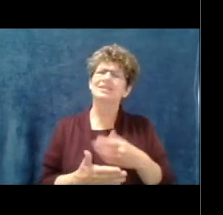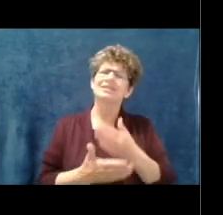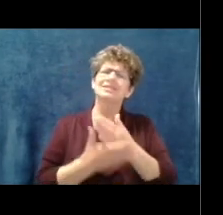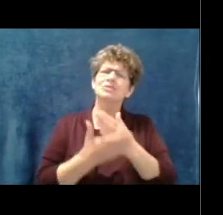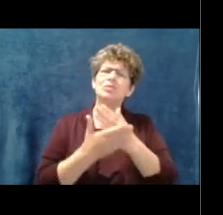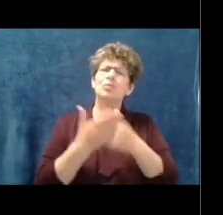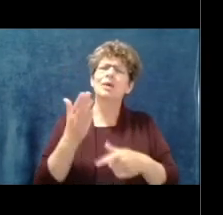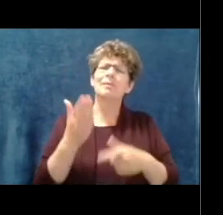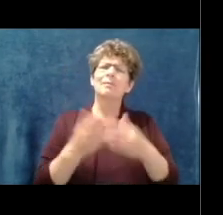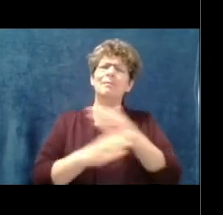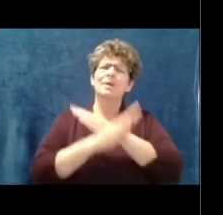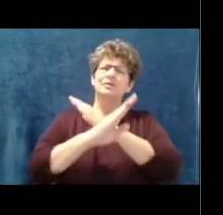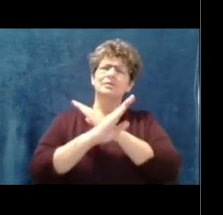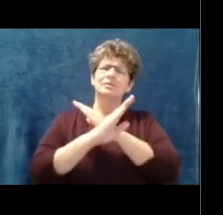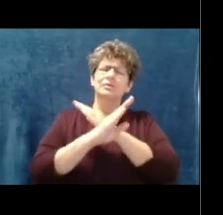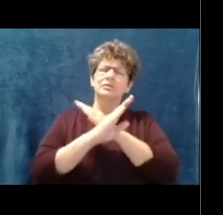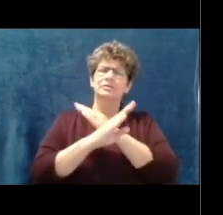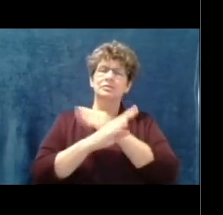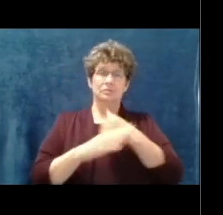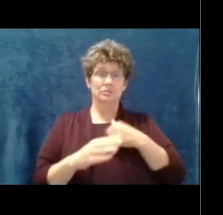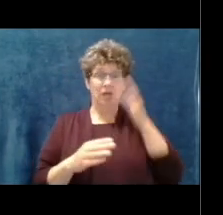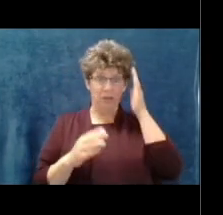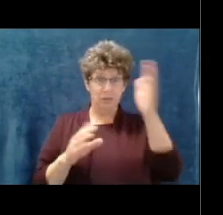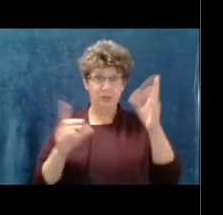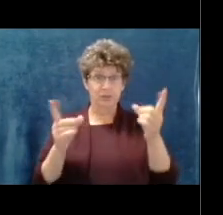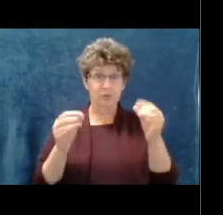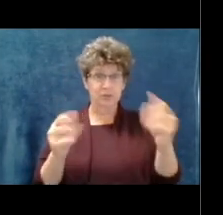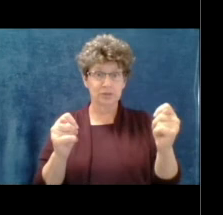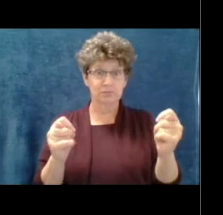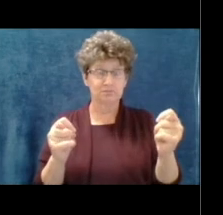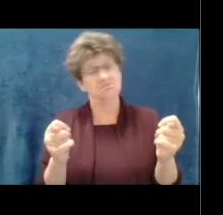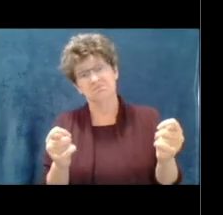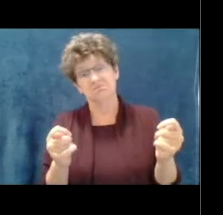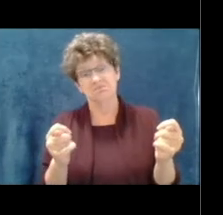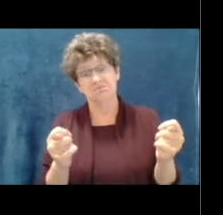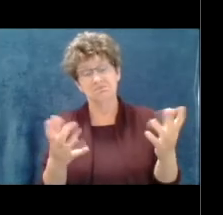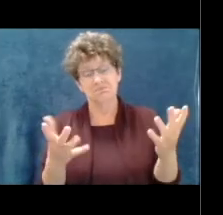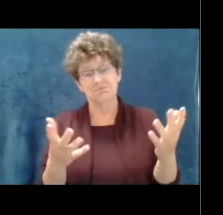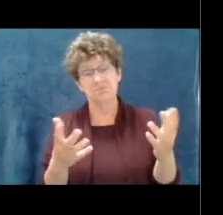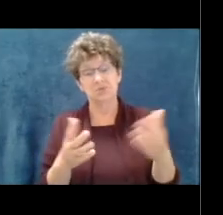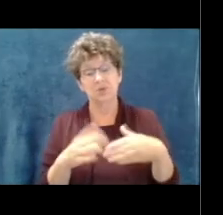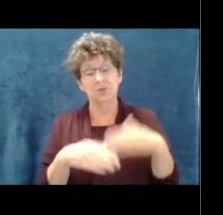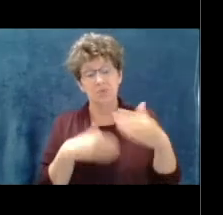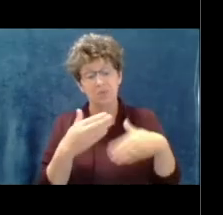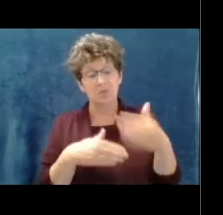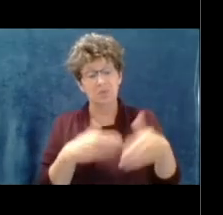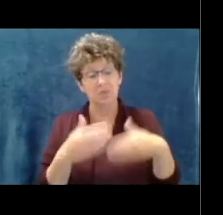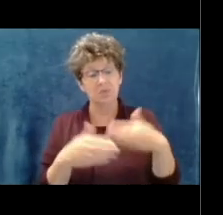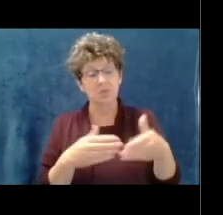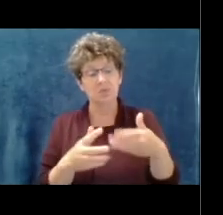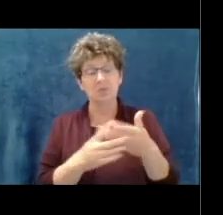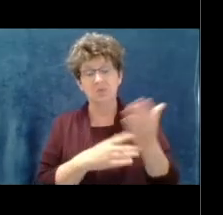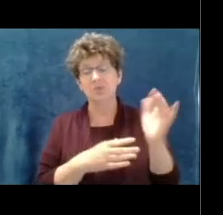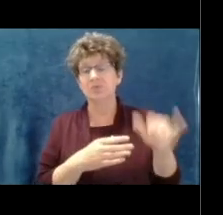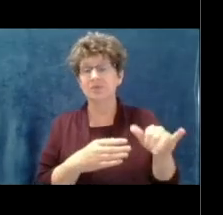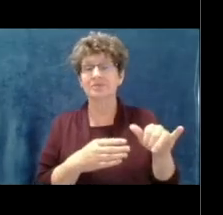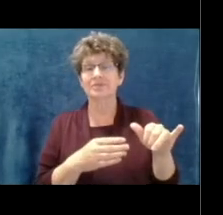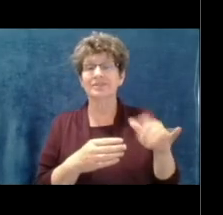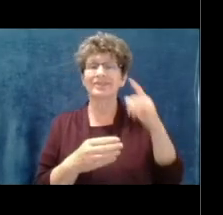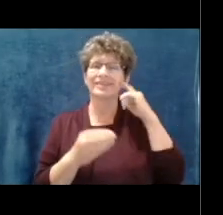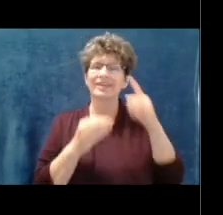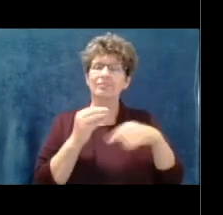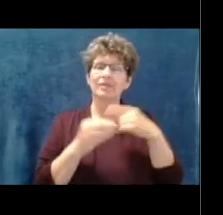likely am I to actually do this? And as you go through this exercise and you think about SMART